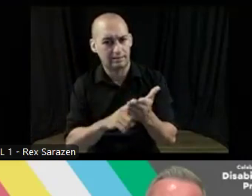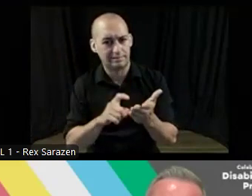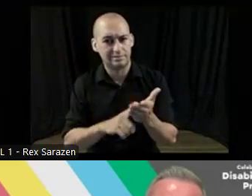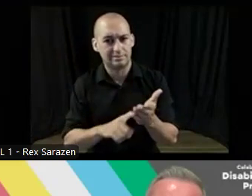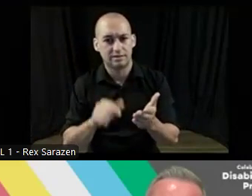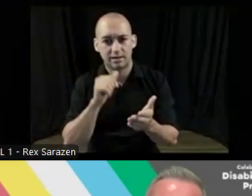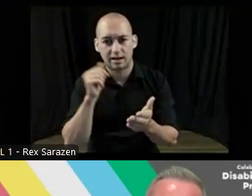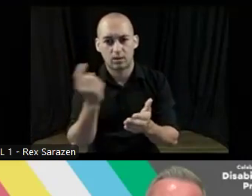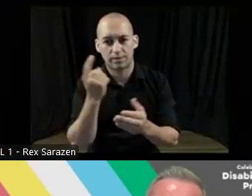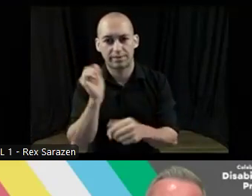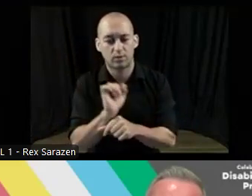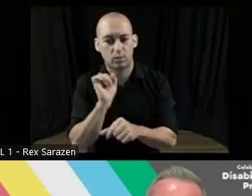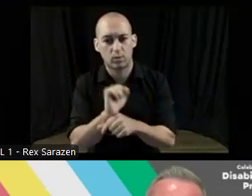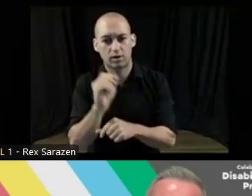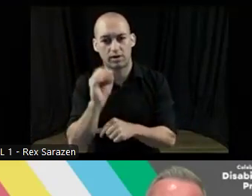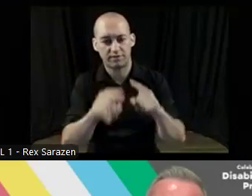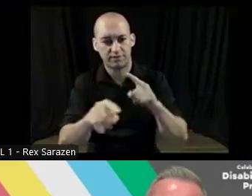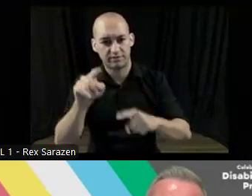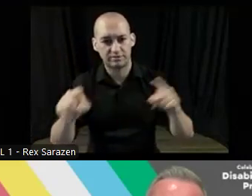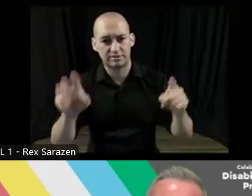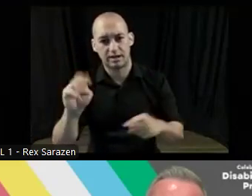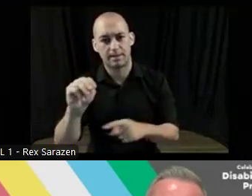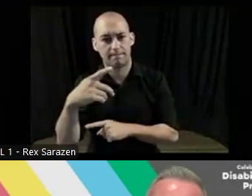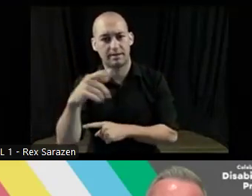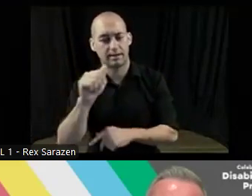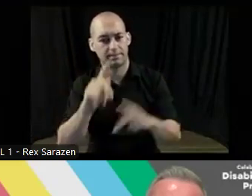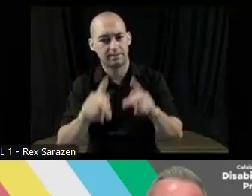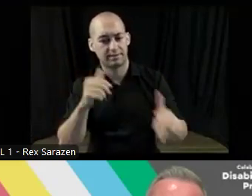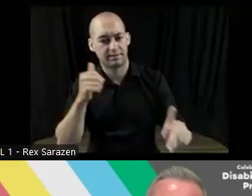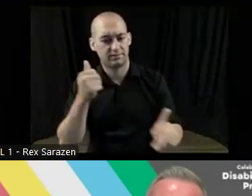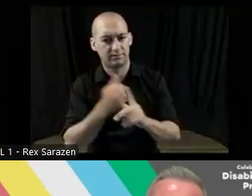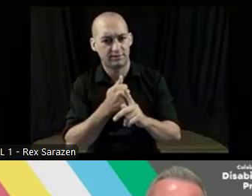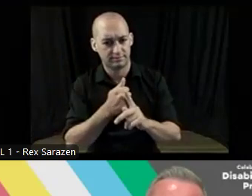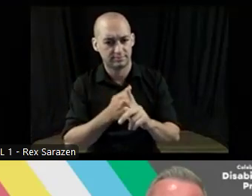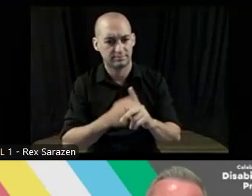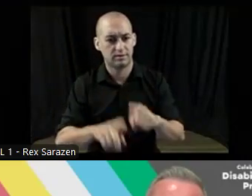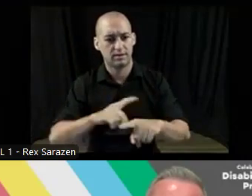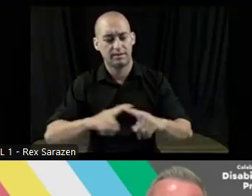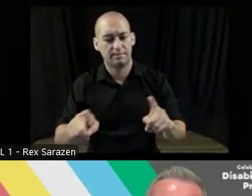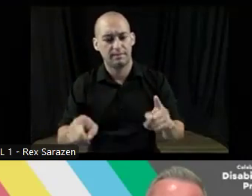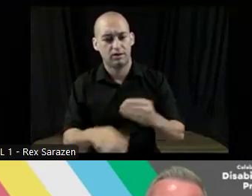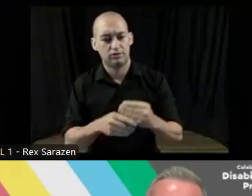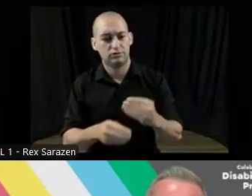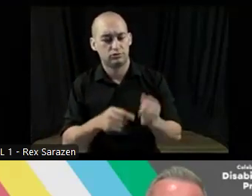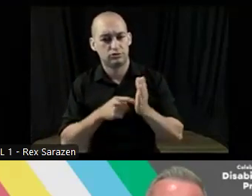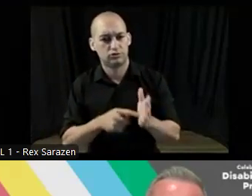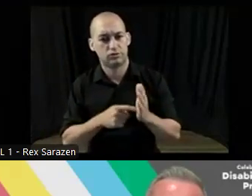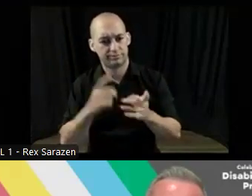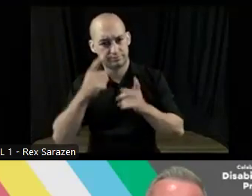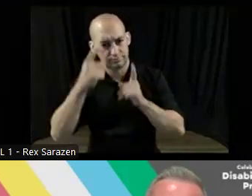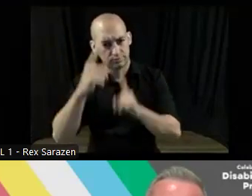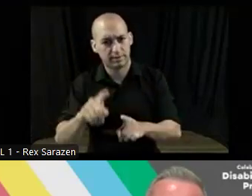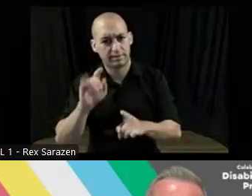work of the various MPA stakeholder committee members, but also show that consensus, that that